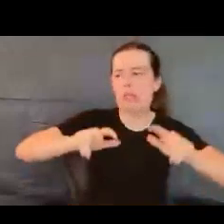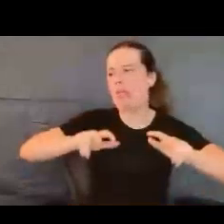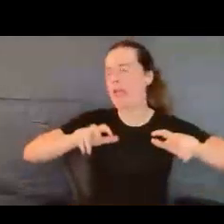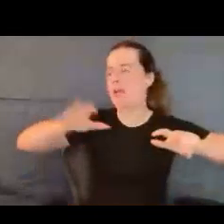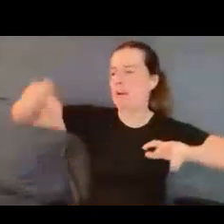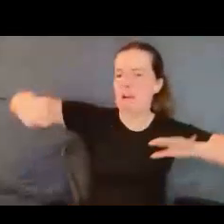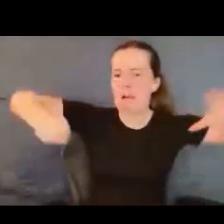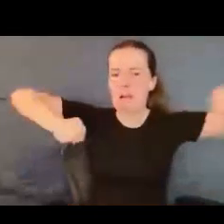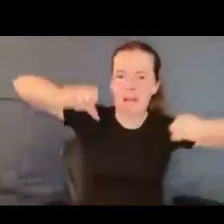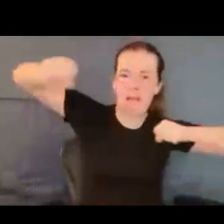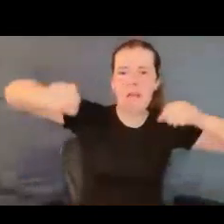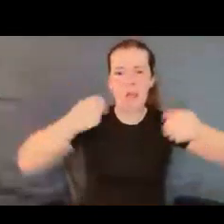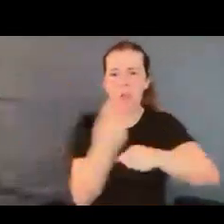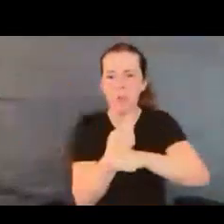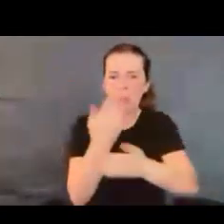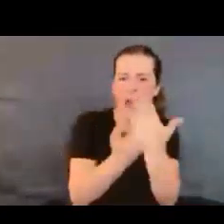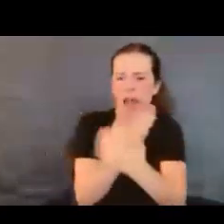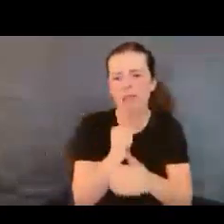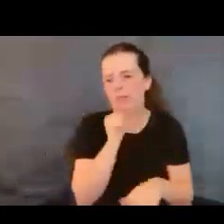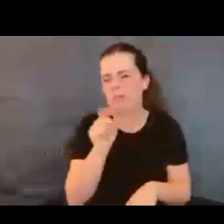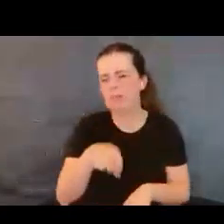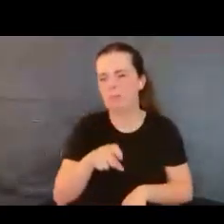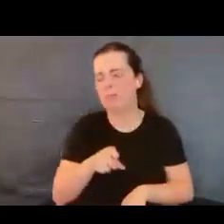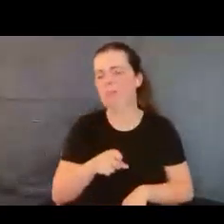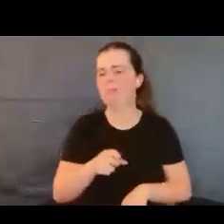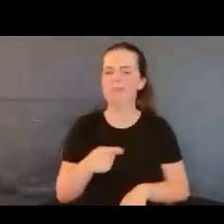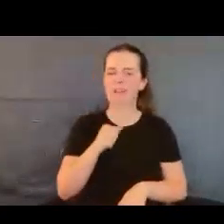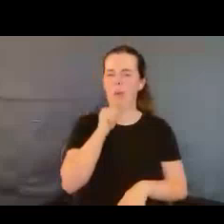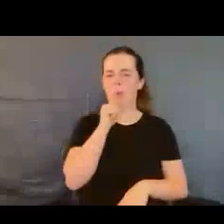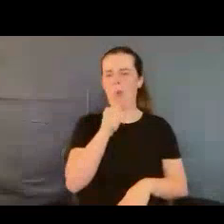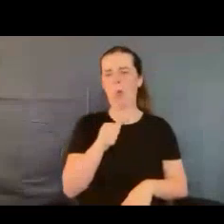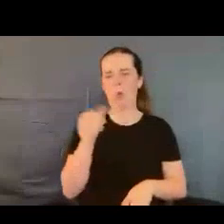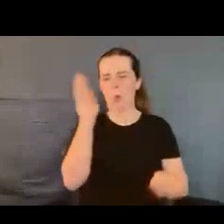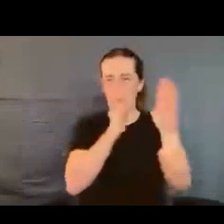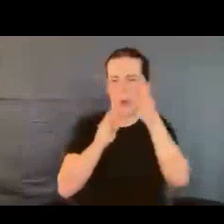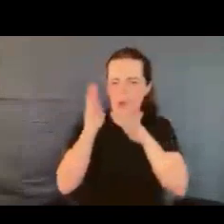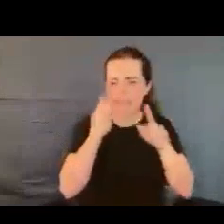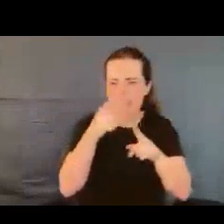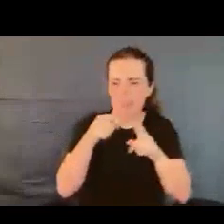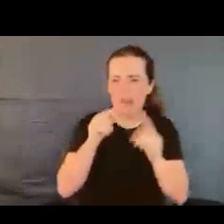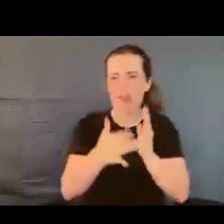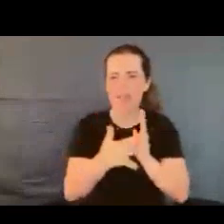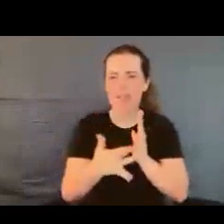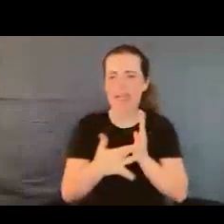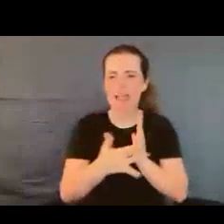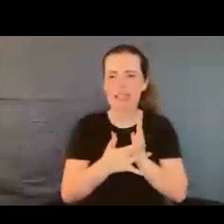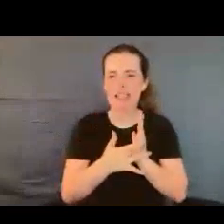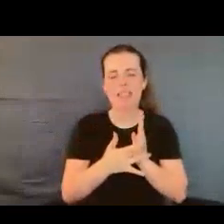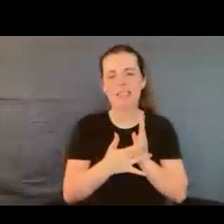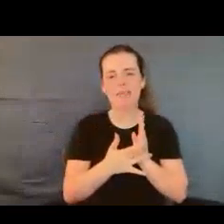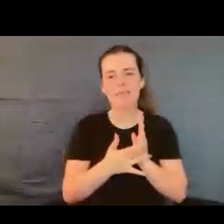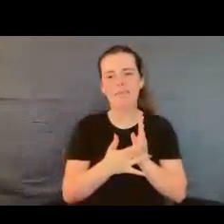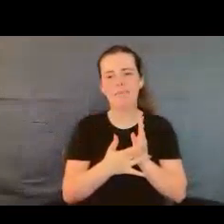over stuff. So I wouldn't worry overall about the technicality. Um, Certainly not